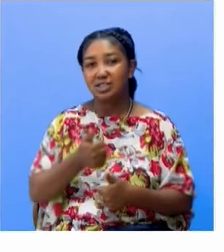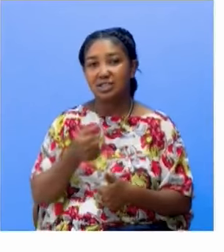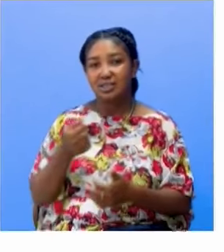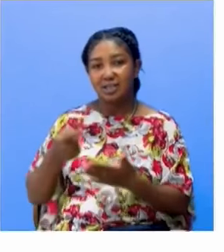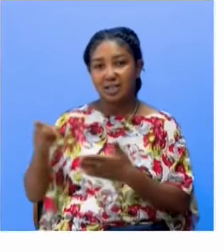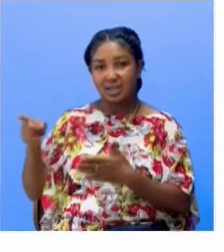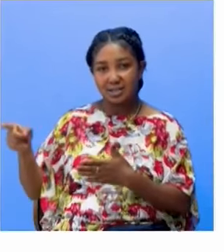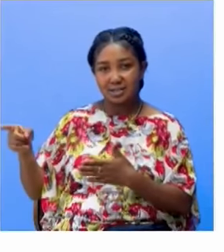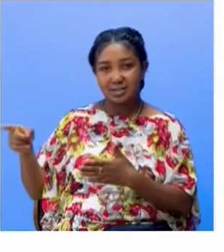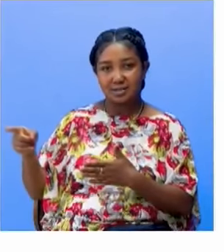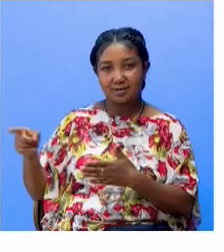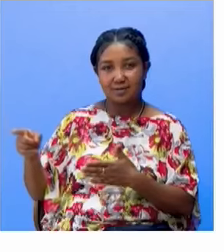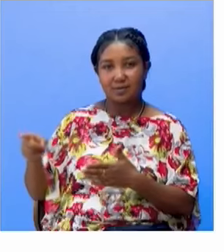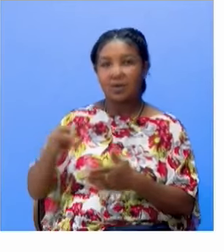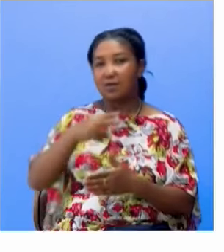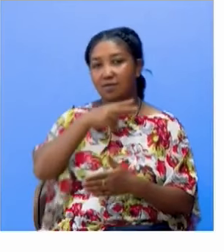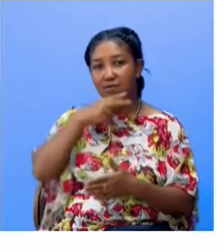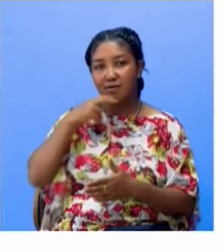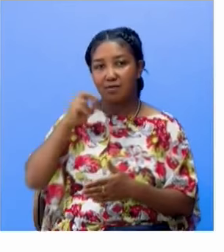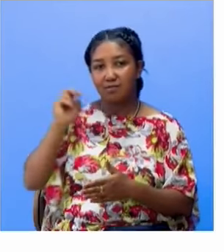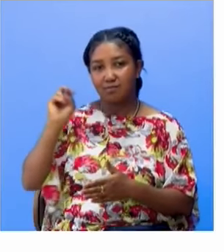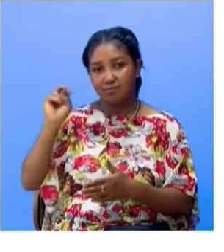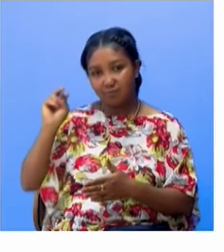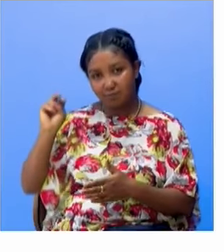is verb 2.